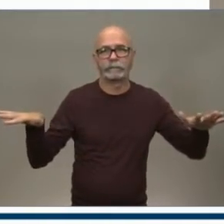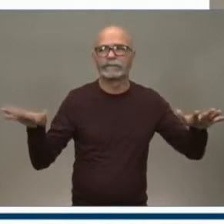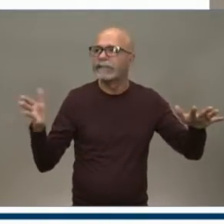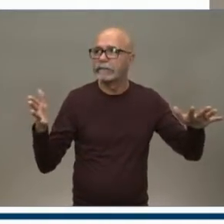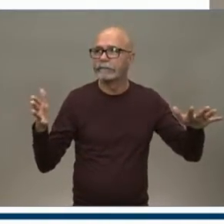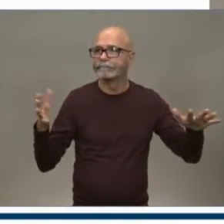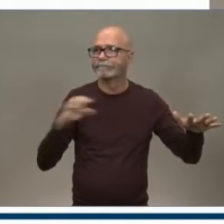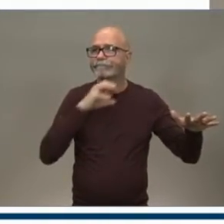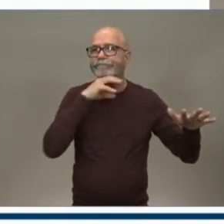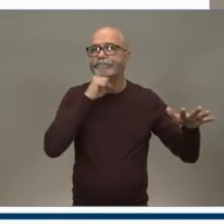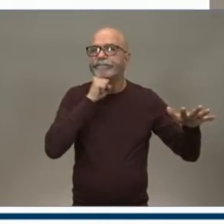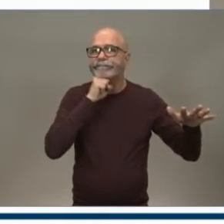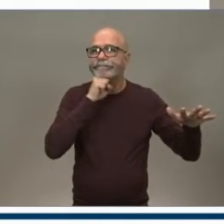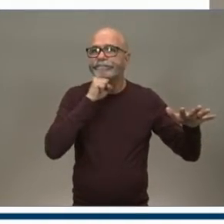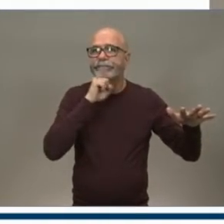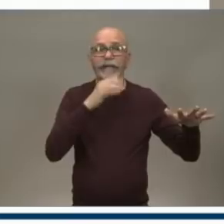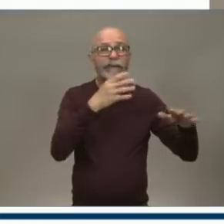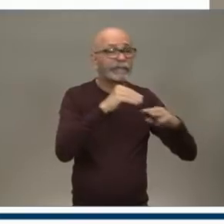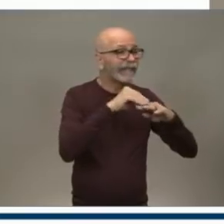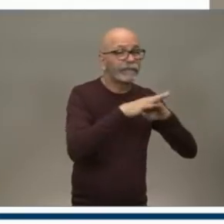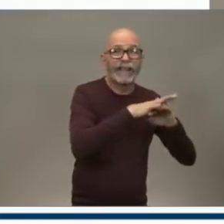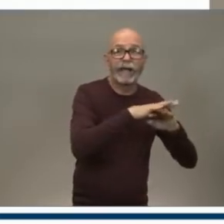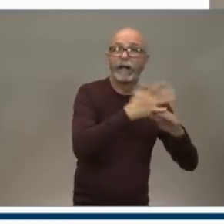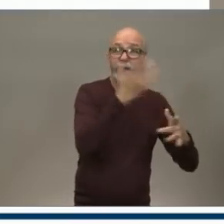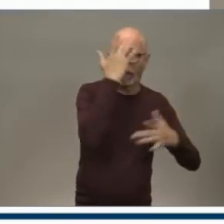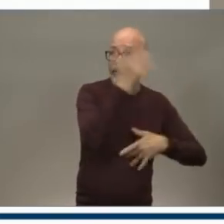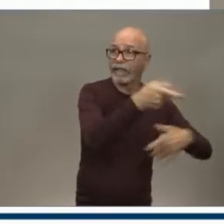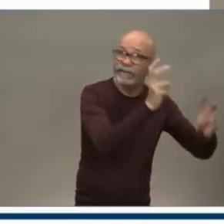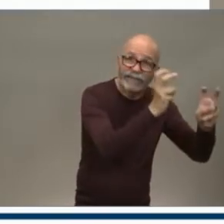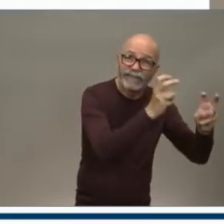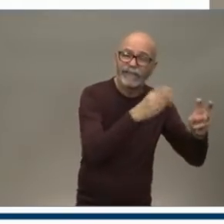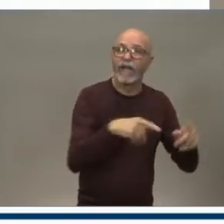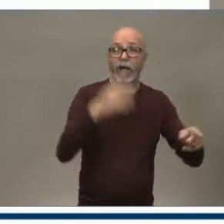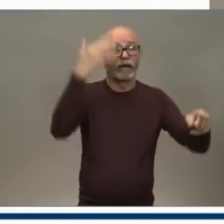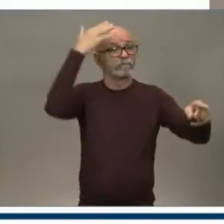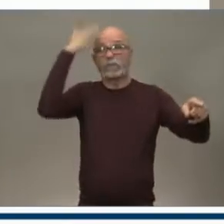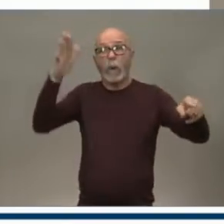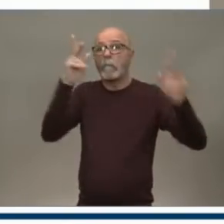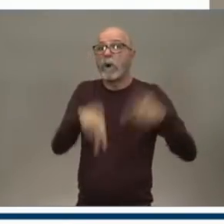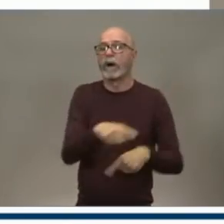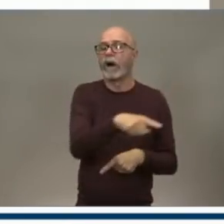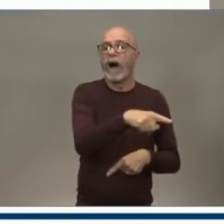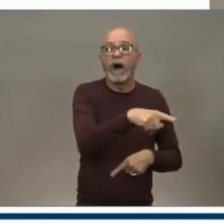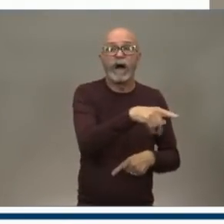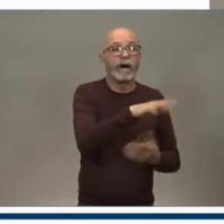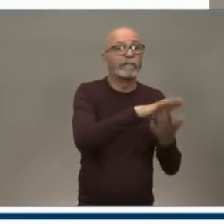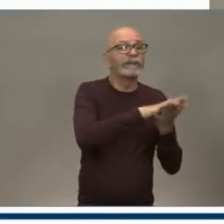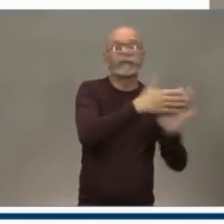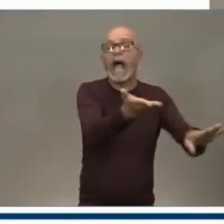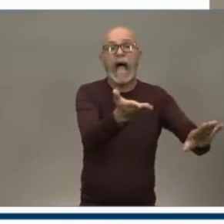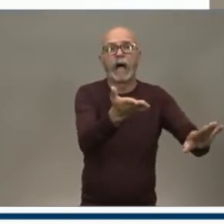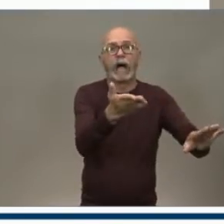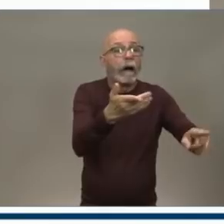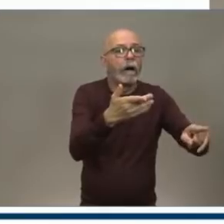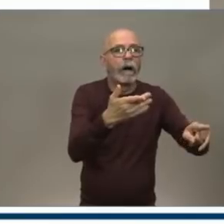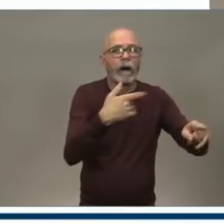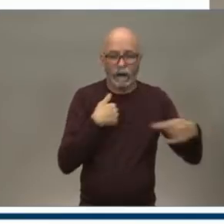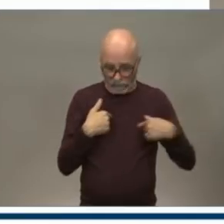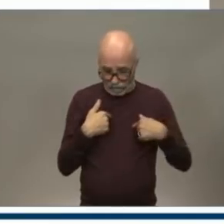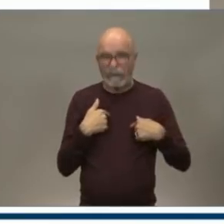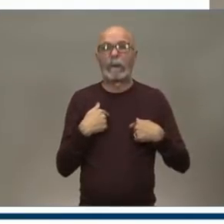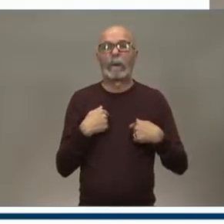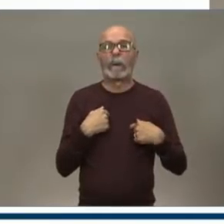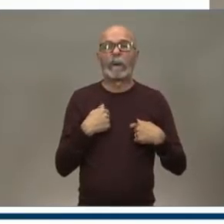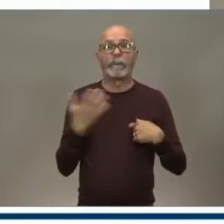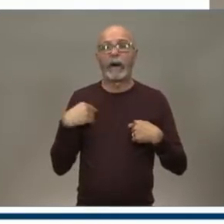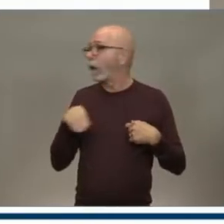an underlying health condition that you don't know about, or maybe they have a parent who has an underlying health